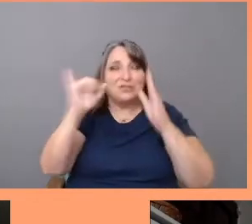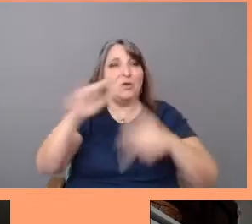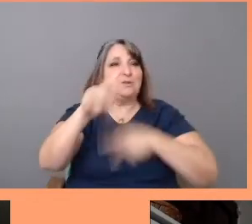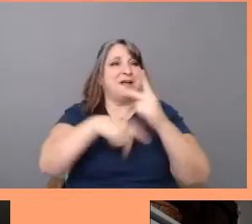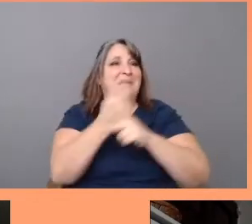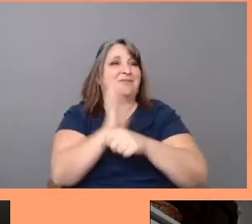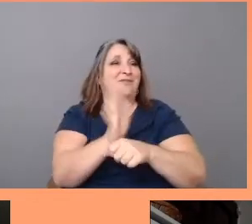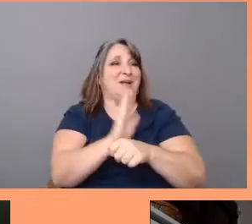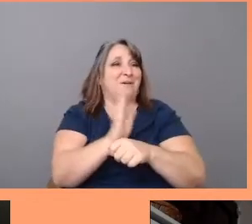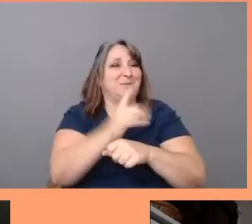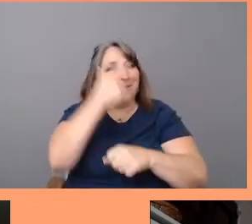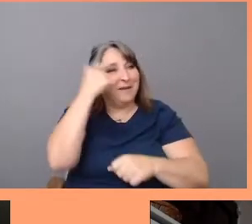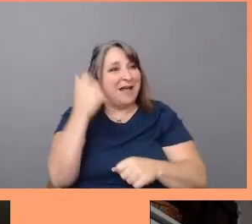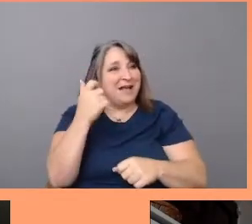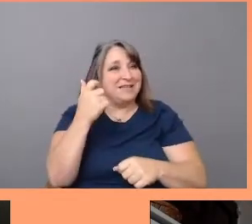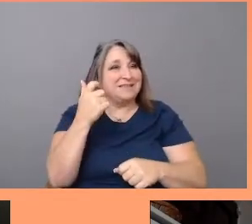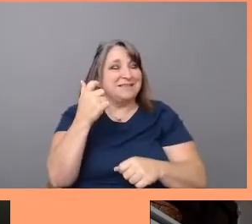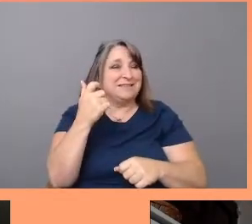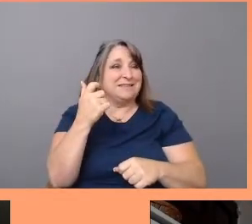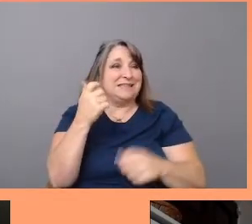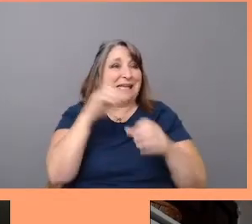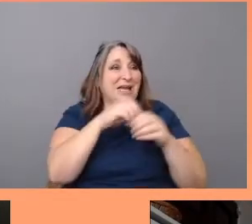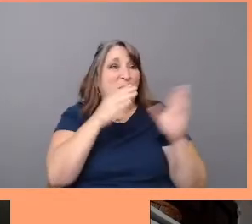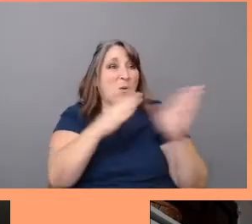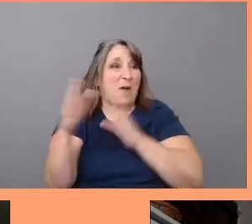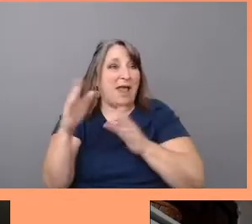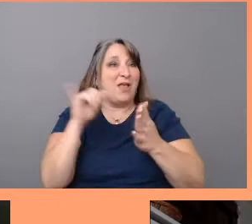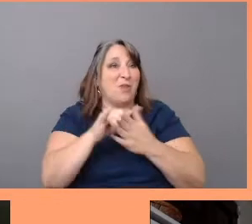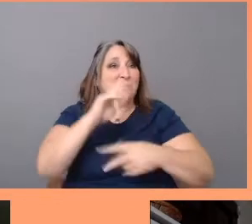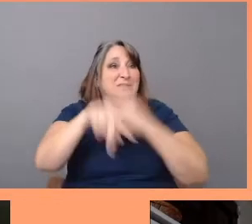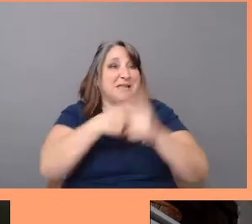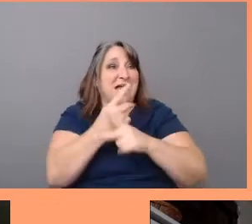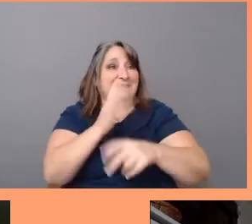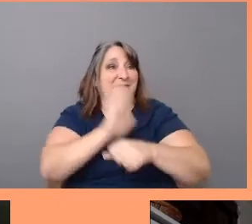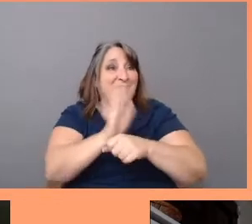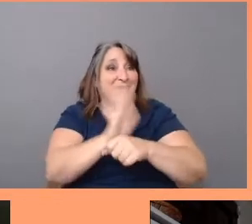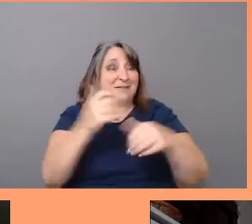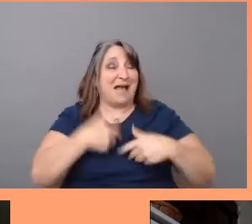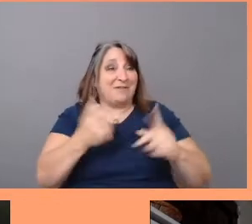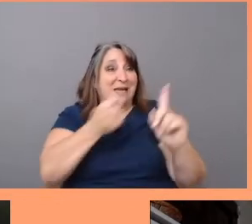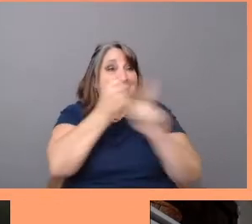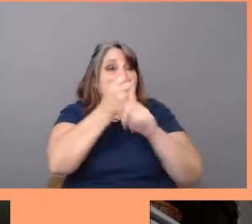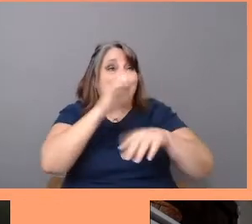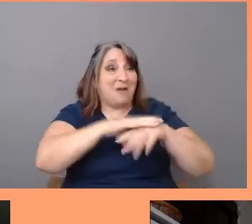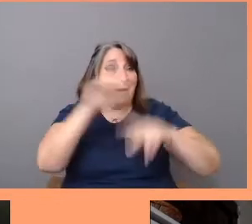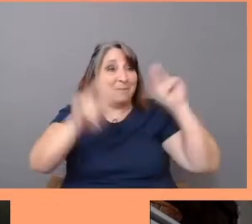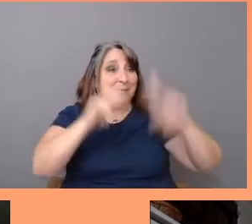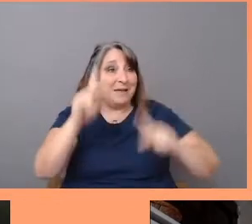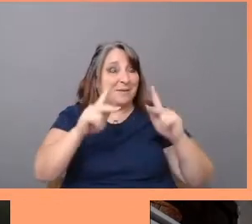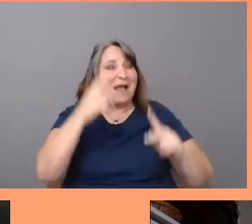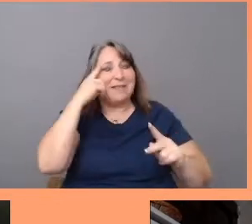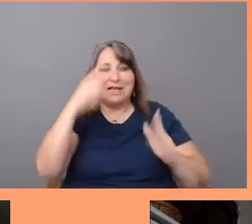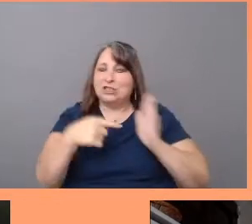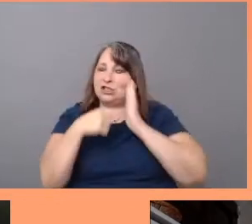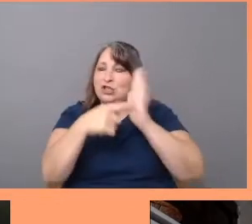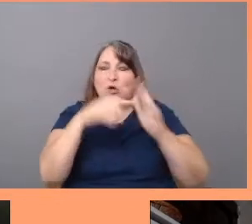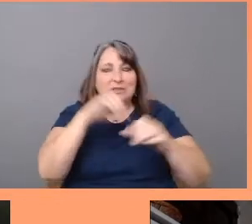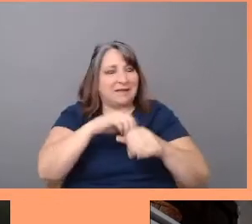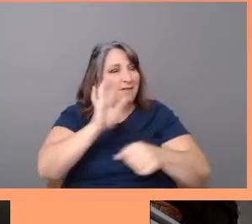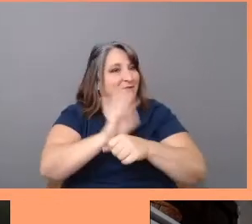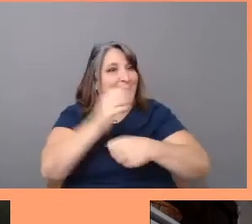really also have in a way, a lot more of a powerful impact on people, because I believe that it comes through in the filmmaking. I think when there is